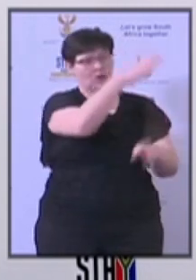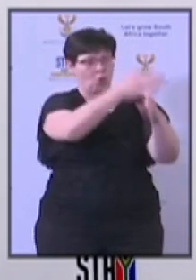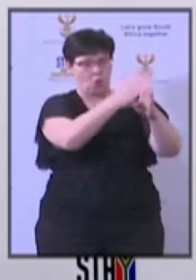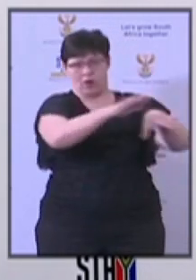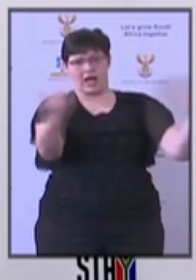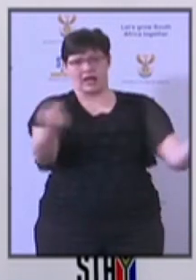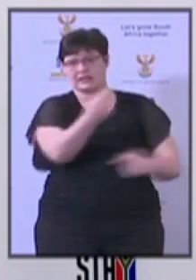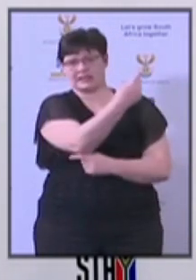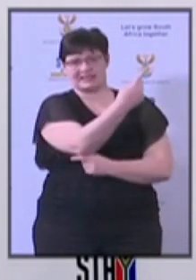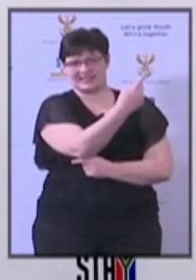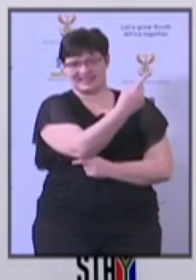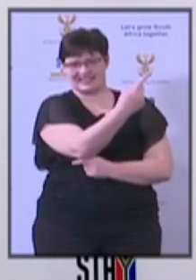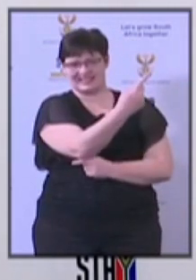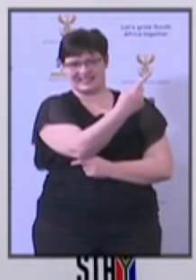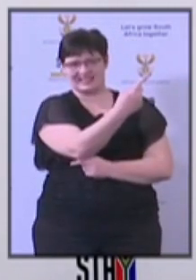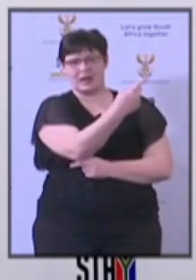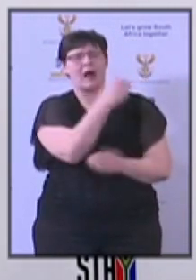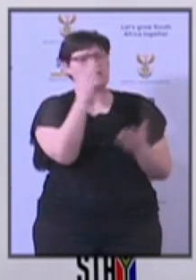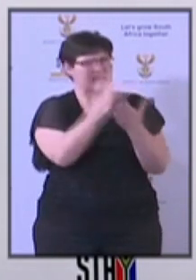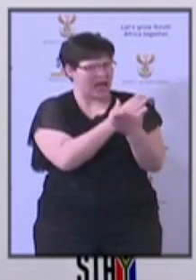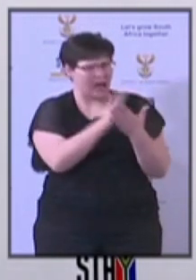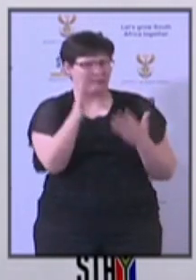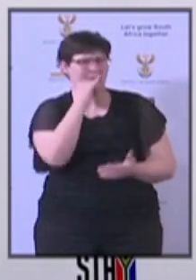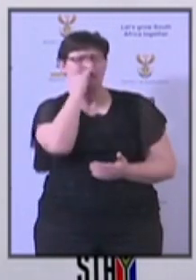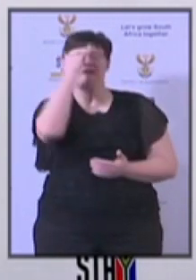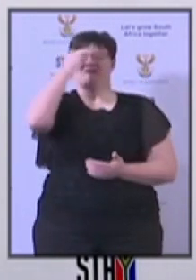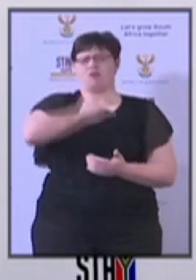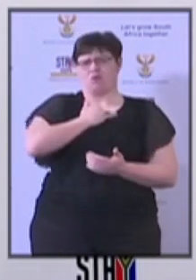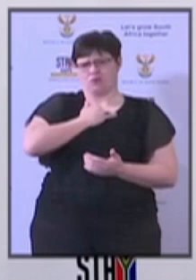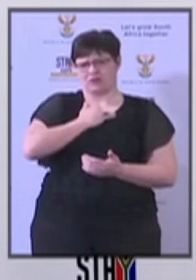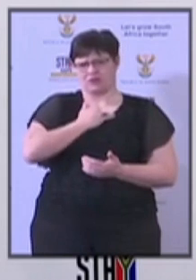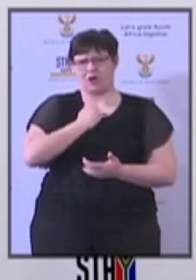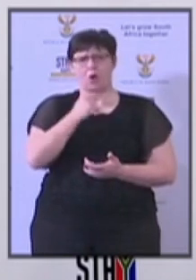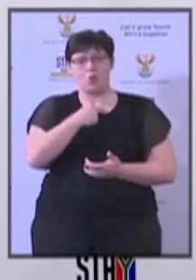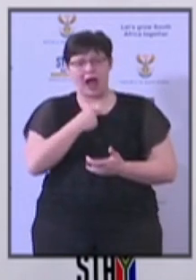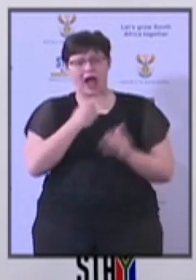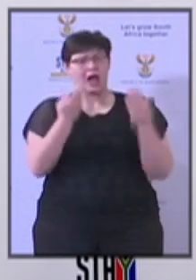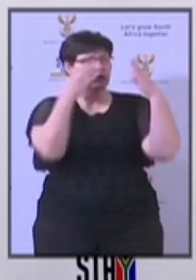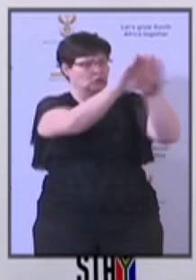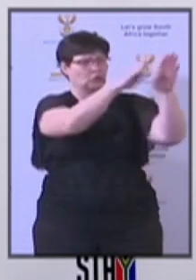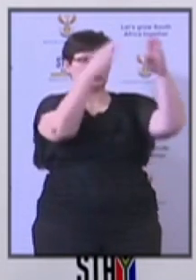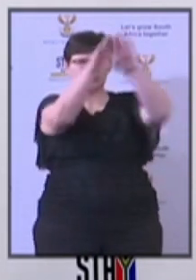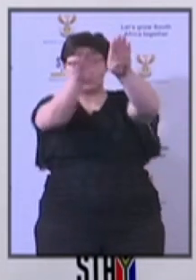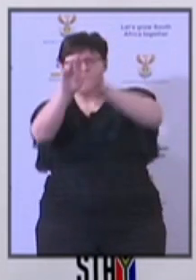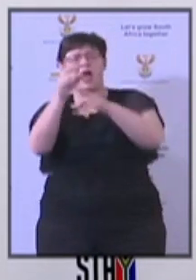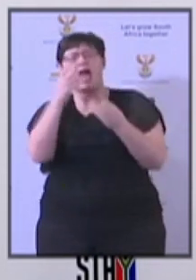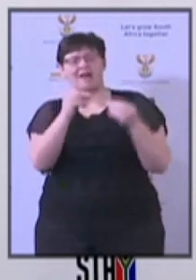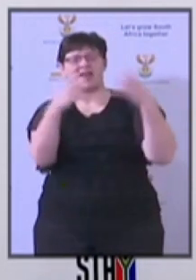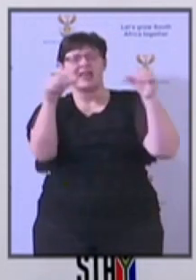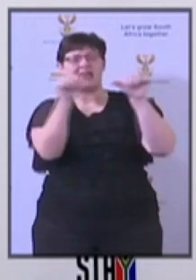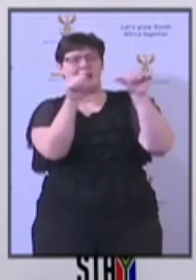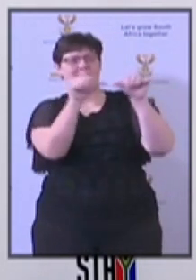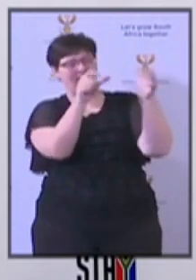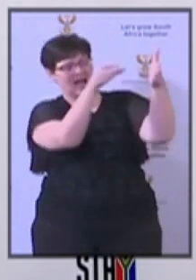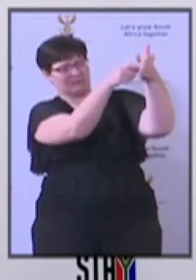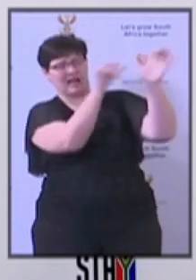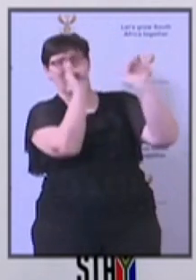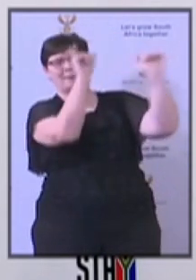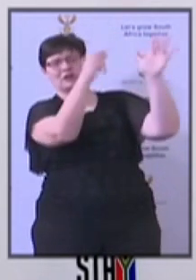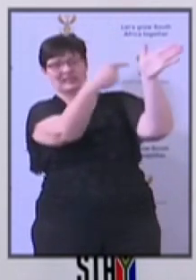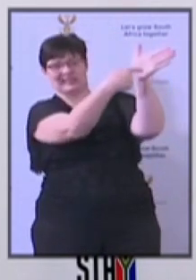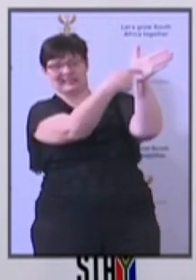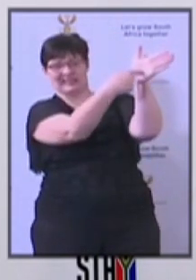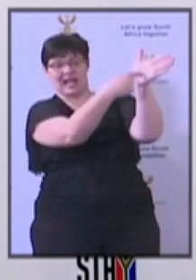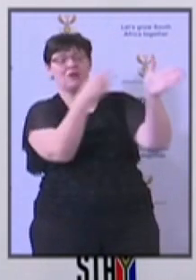we know instances where people have phoned, because in all the closed DERCO offices, they put a number there for emergencies and say,